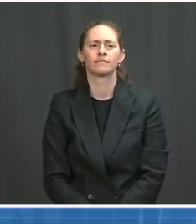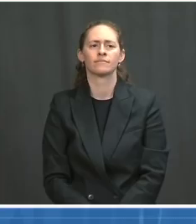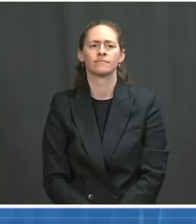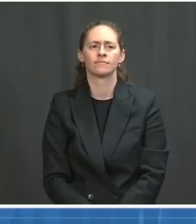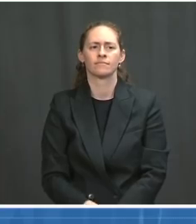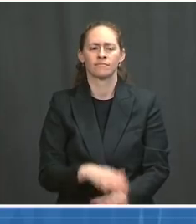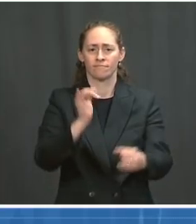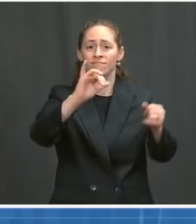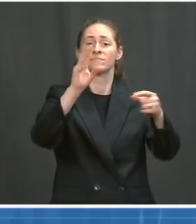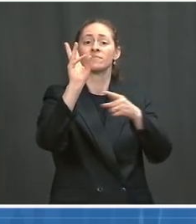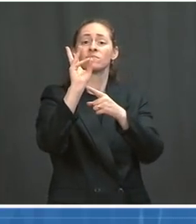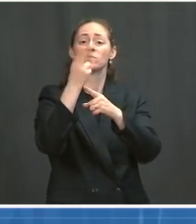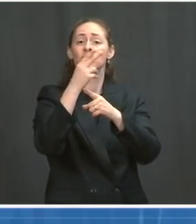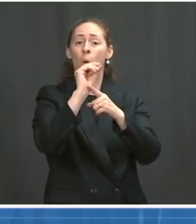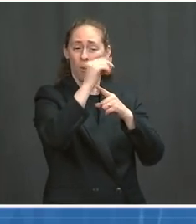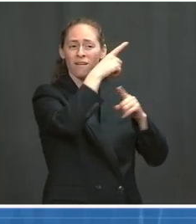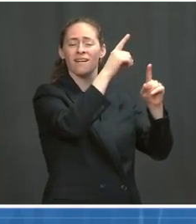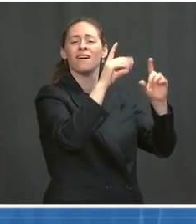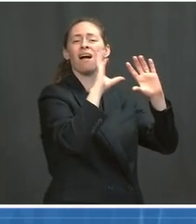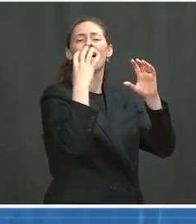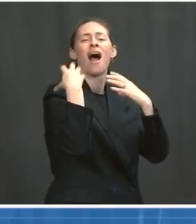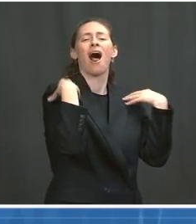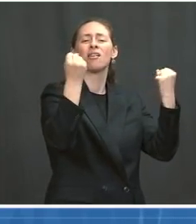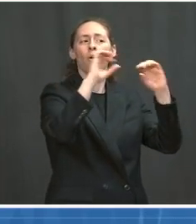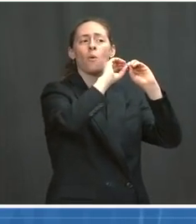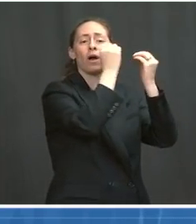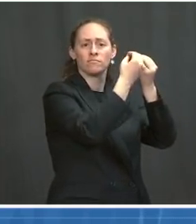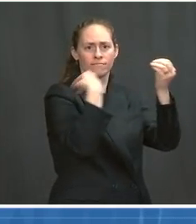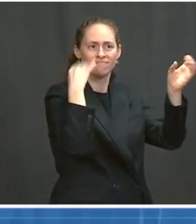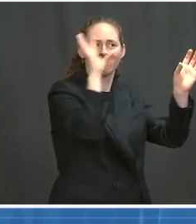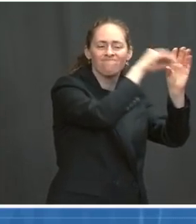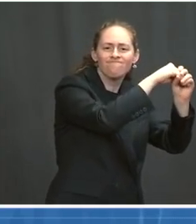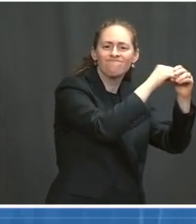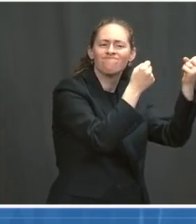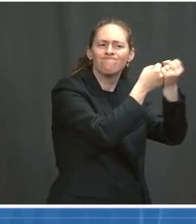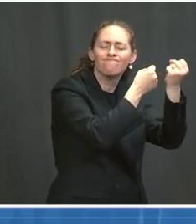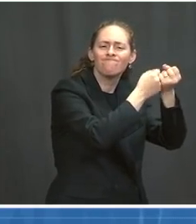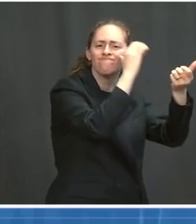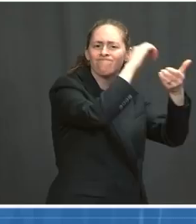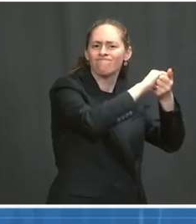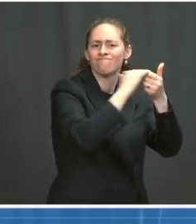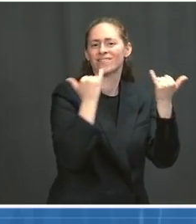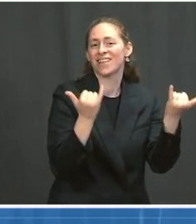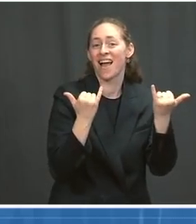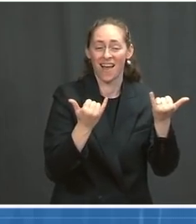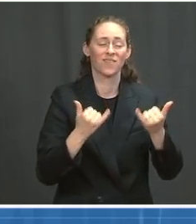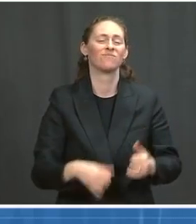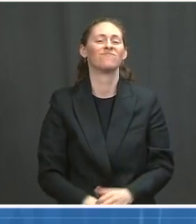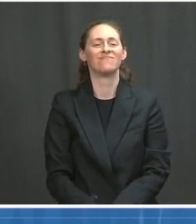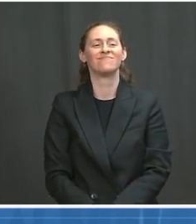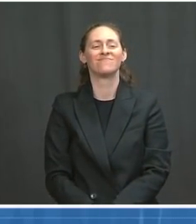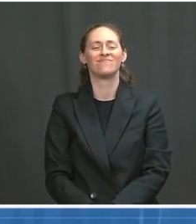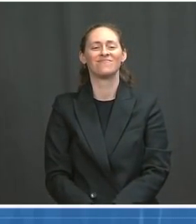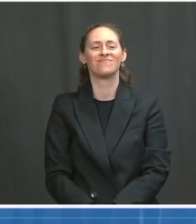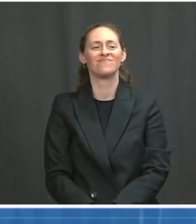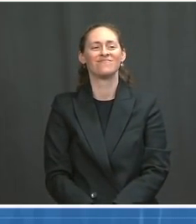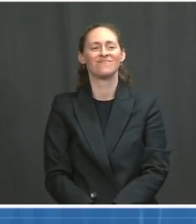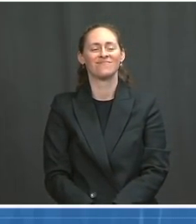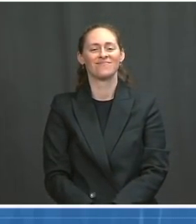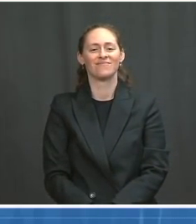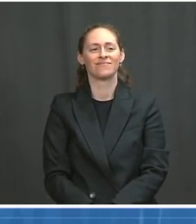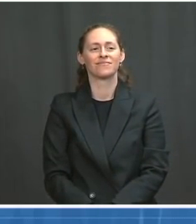to COVAX of any country in the world, working with our Quad partners to help expand vaccine manufacturing facilities in